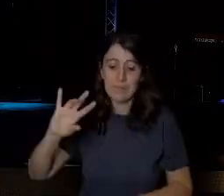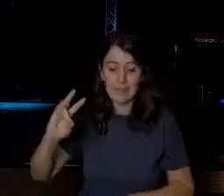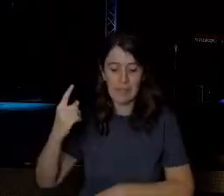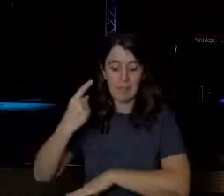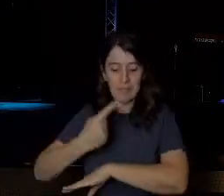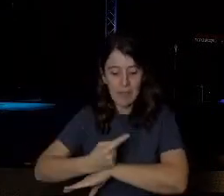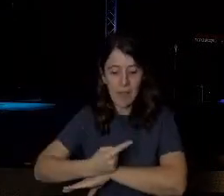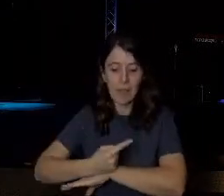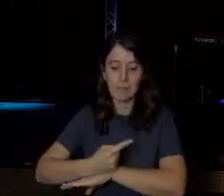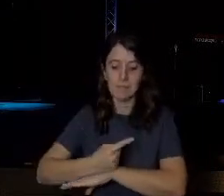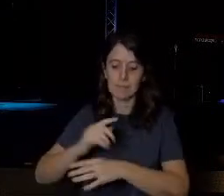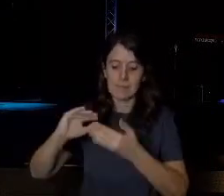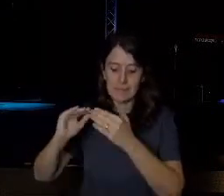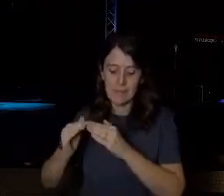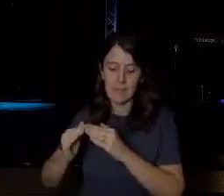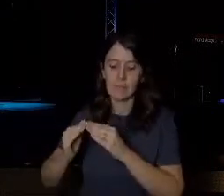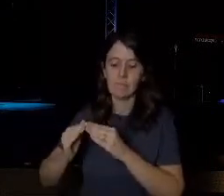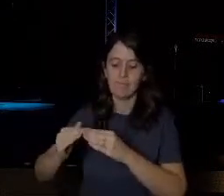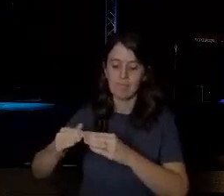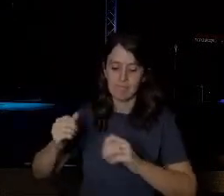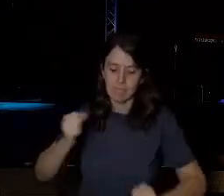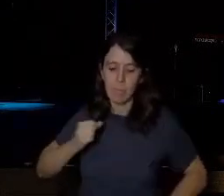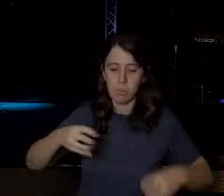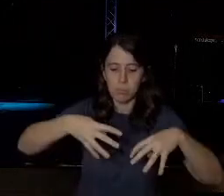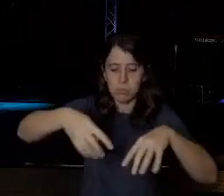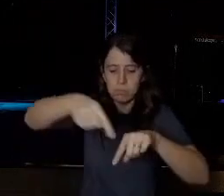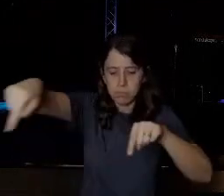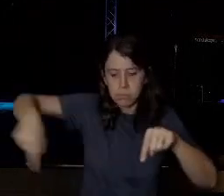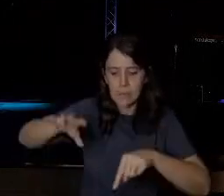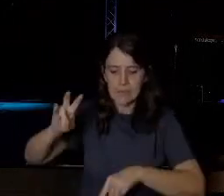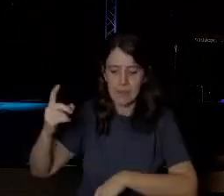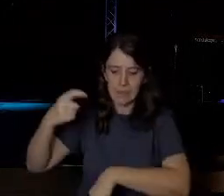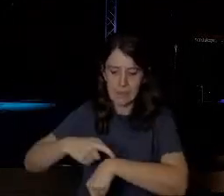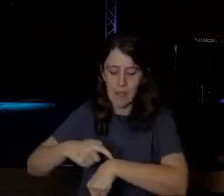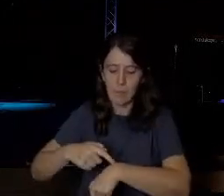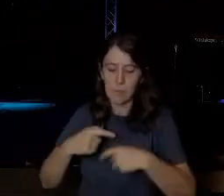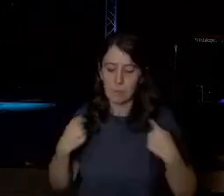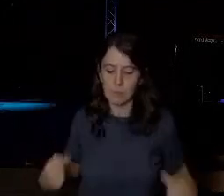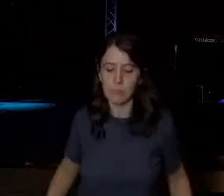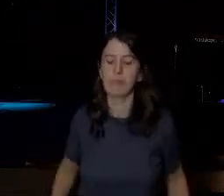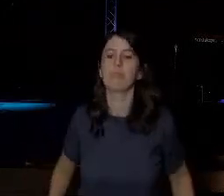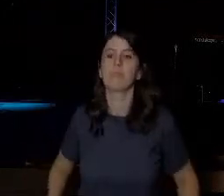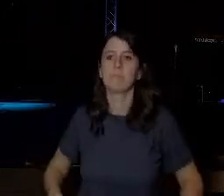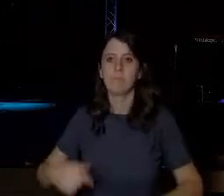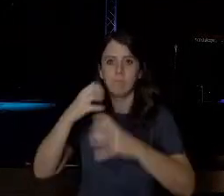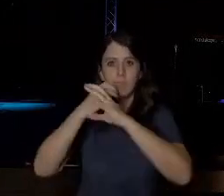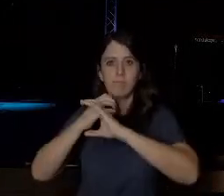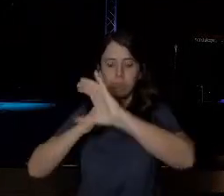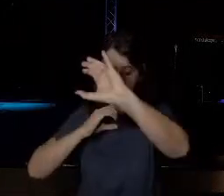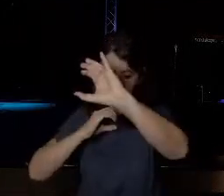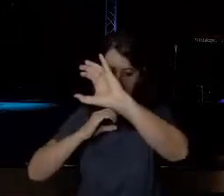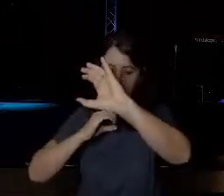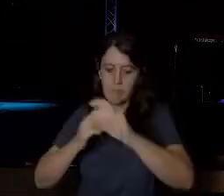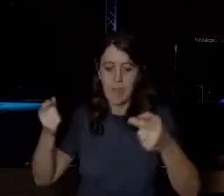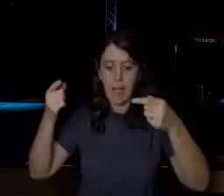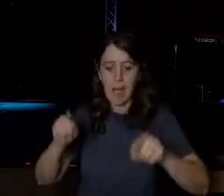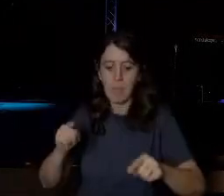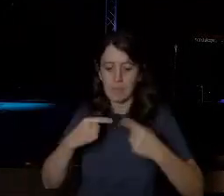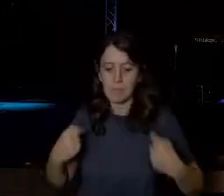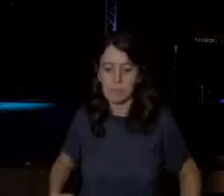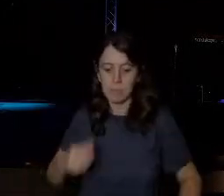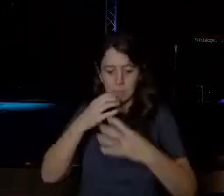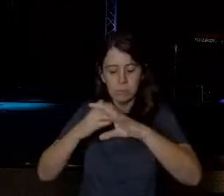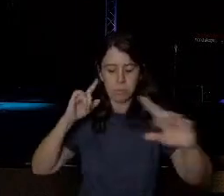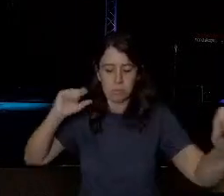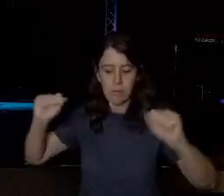you hear them sound a long blast on the trumpets, have the whole army give a loud shout, and the wall of the city will collapse and the army will go